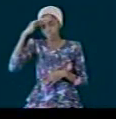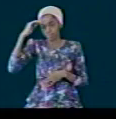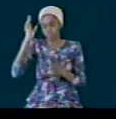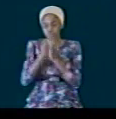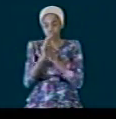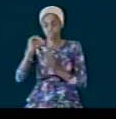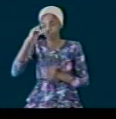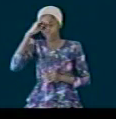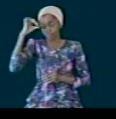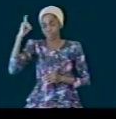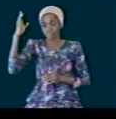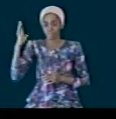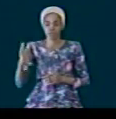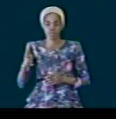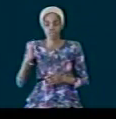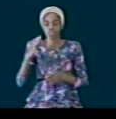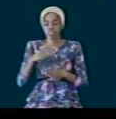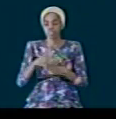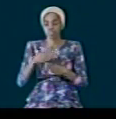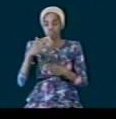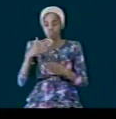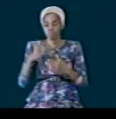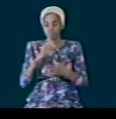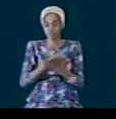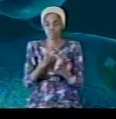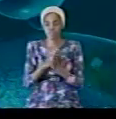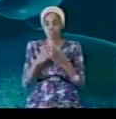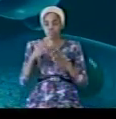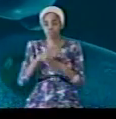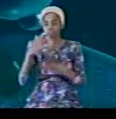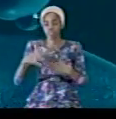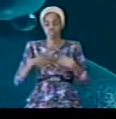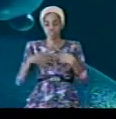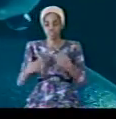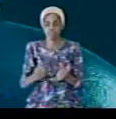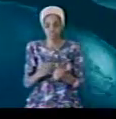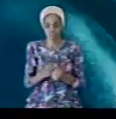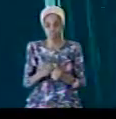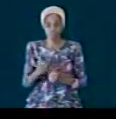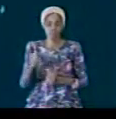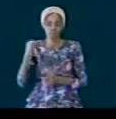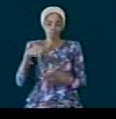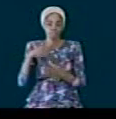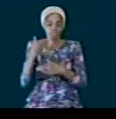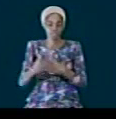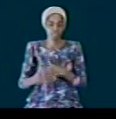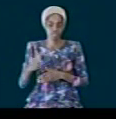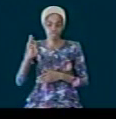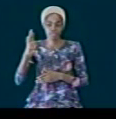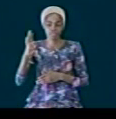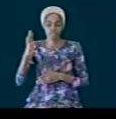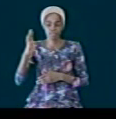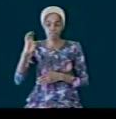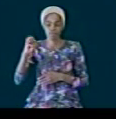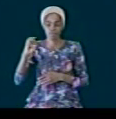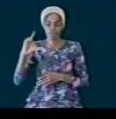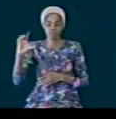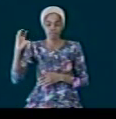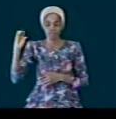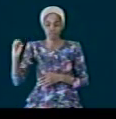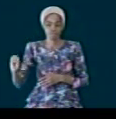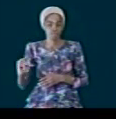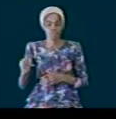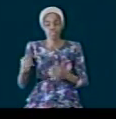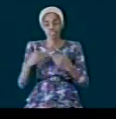Belu was diagnosed of high blood pressure, but just after the triumphant prayer last